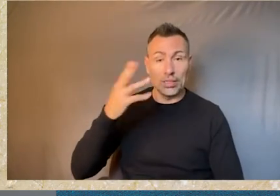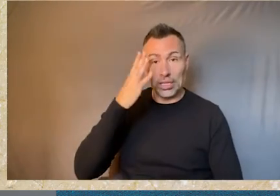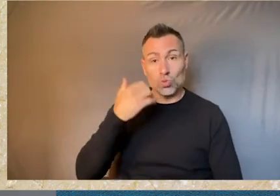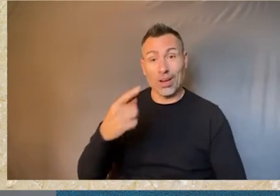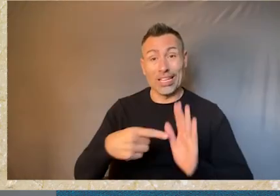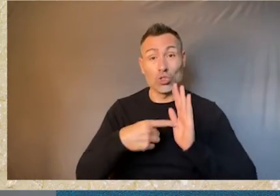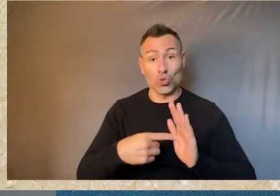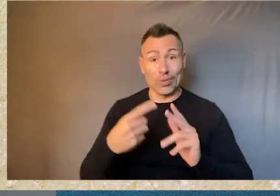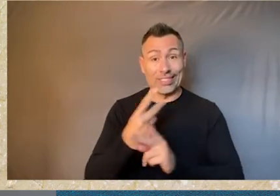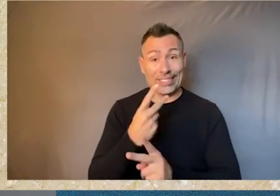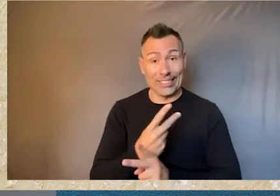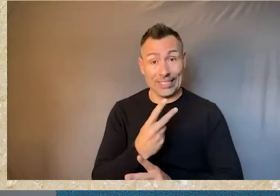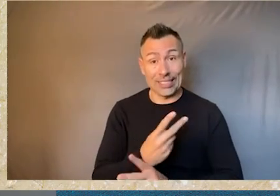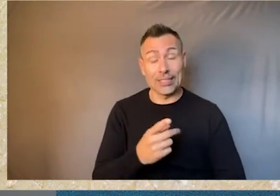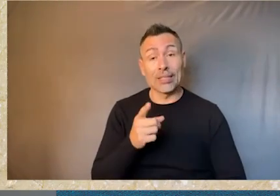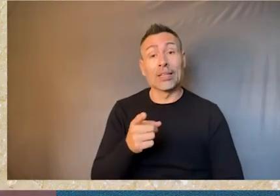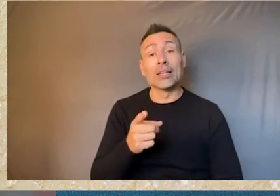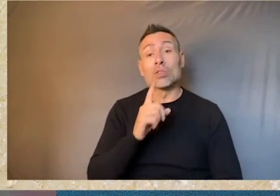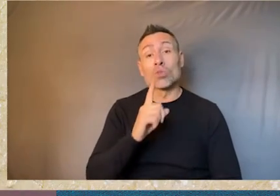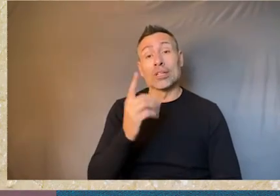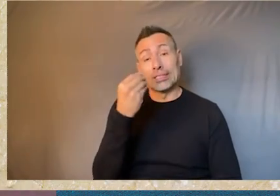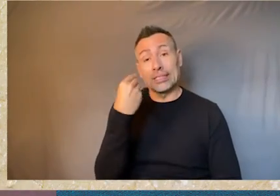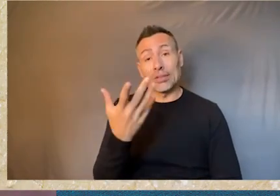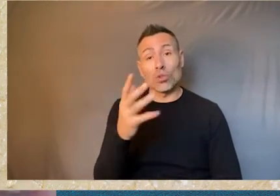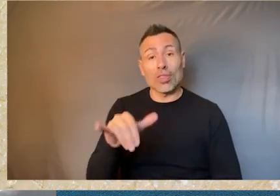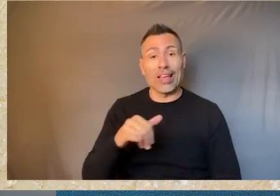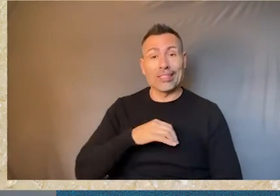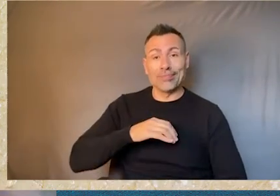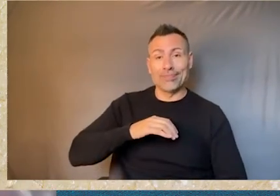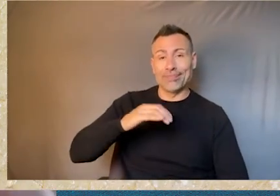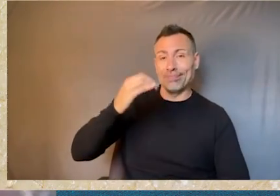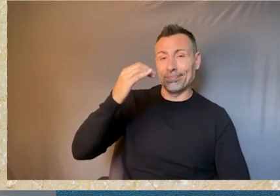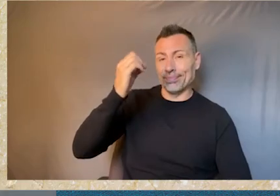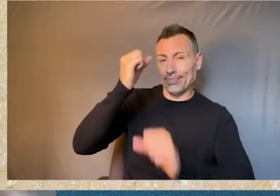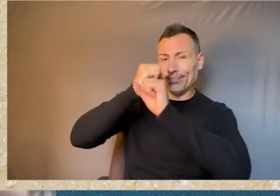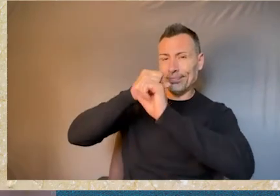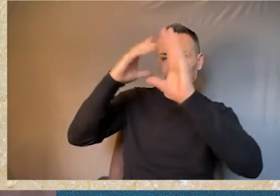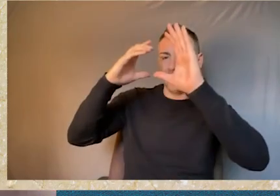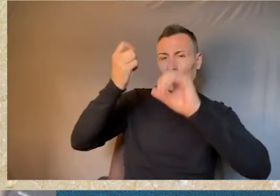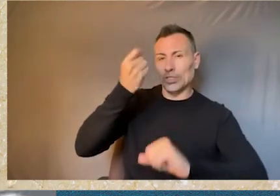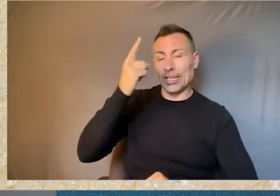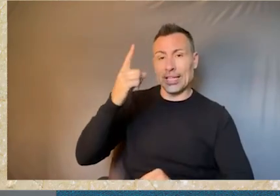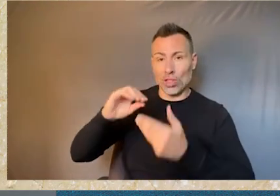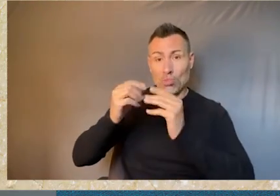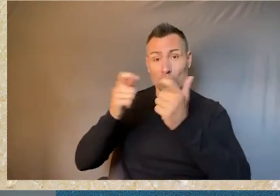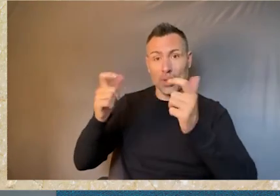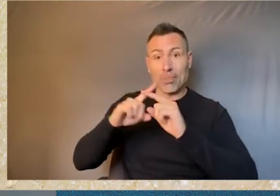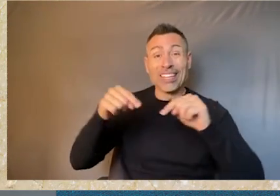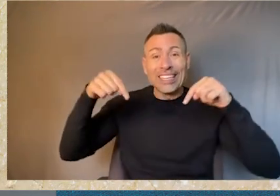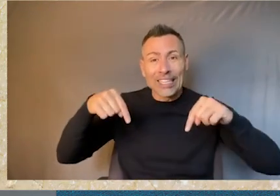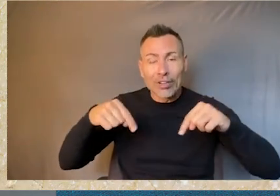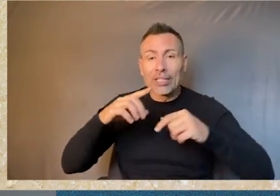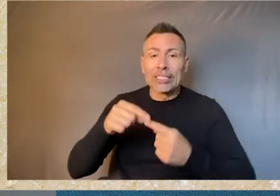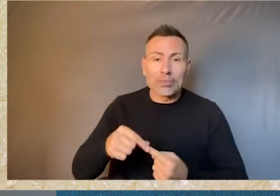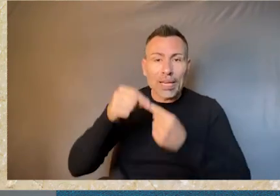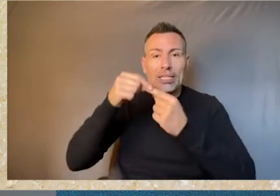show the statistics. It's just to give that conception that these are big numbers, but they're big in our community. And it's